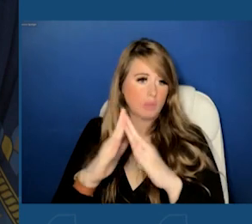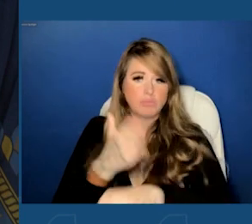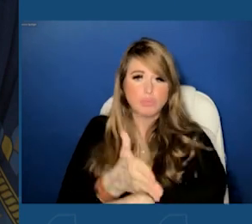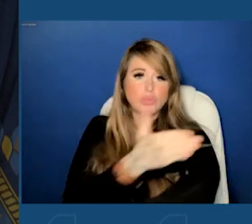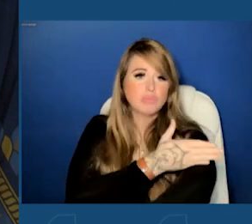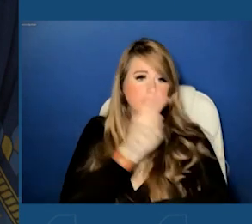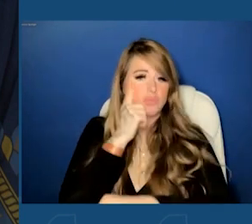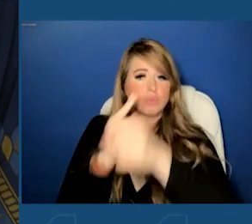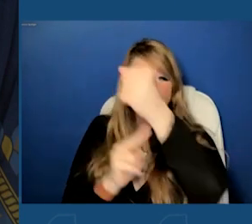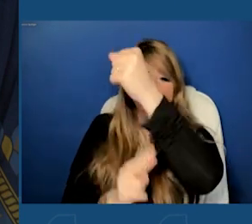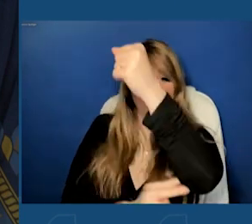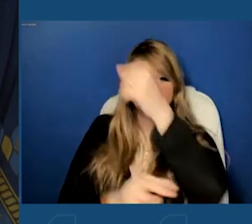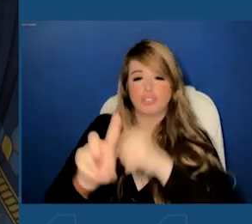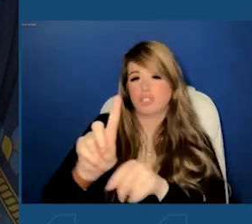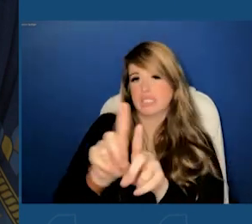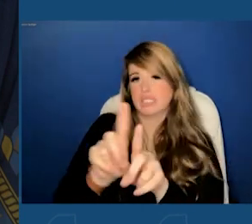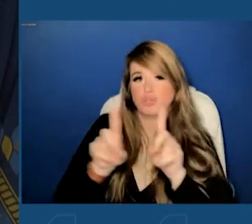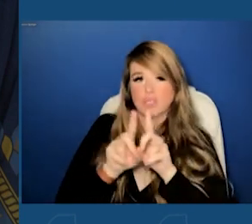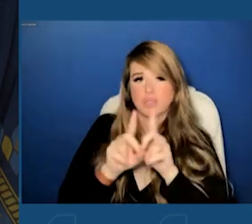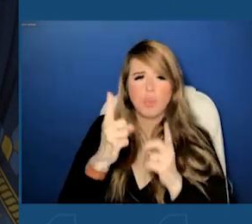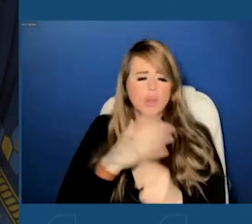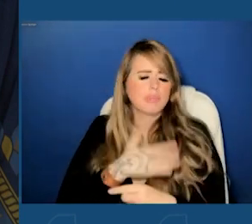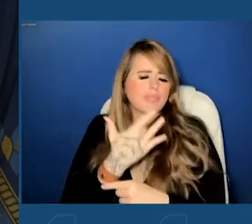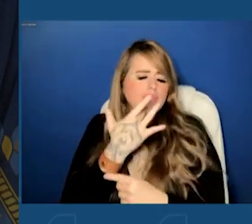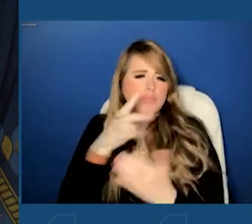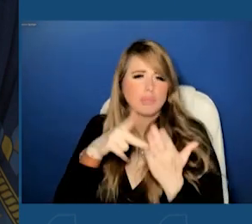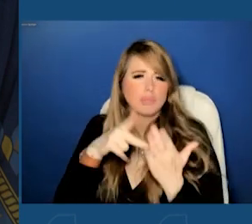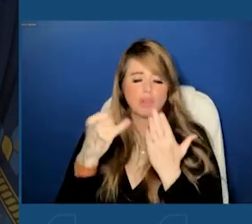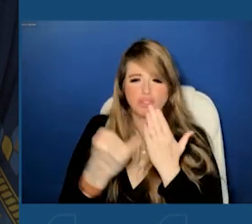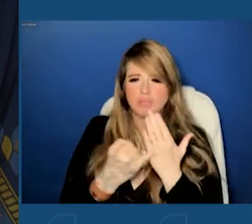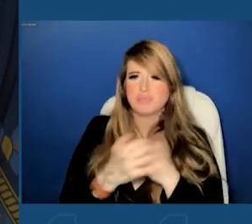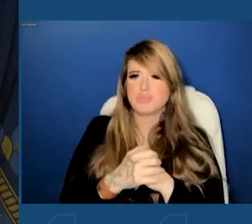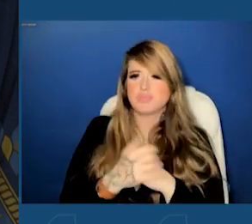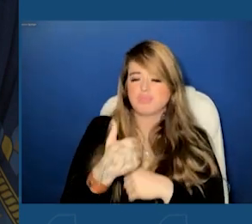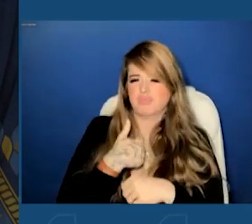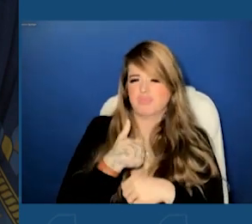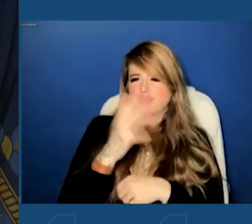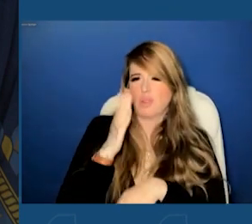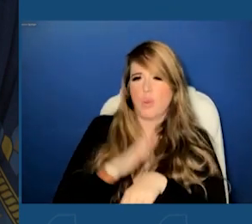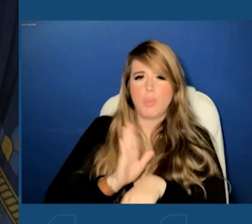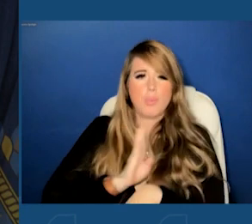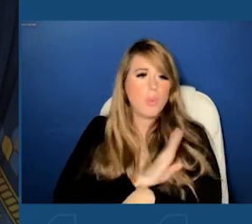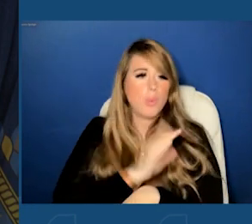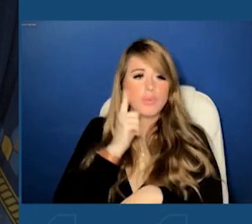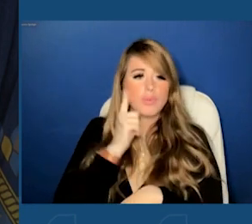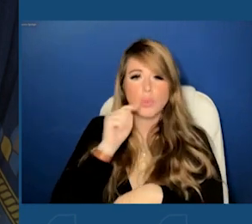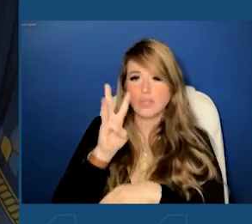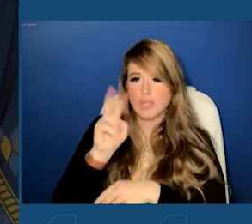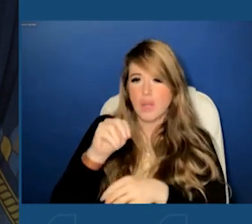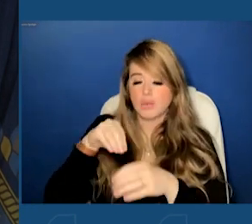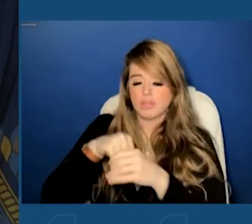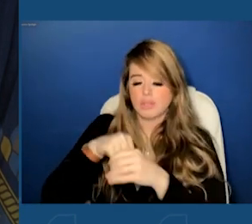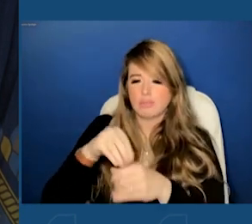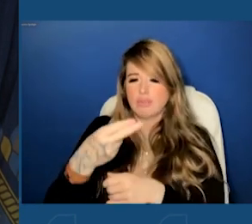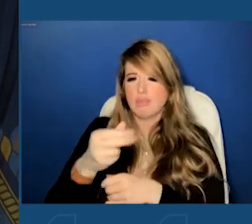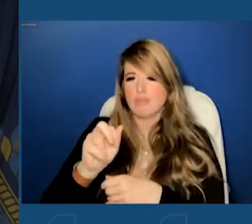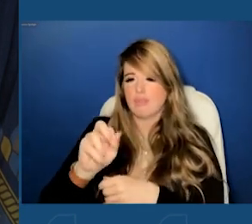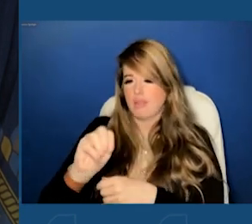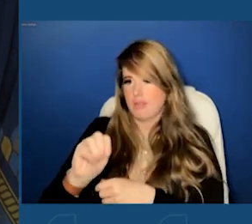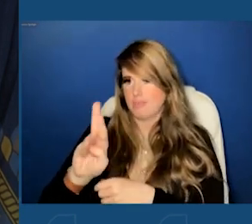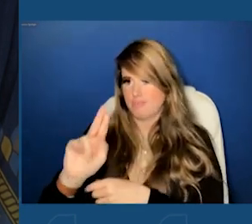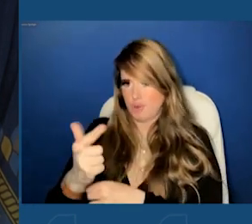one of my favorite projects. When I was on the town board in Hamburg, if someone came to my community and says, well, come up with a concept where if you